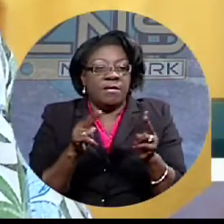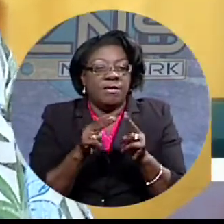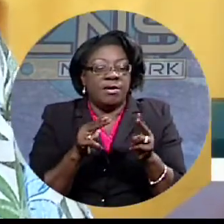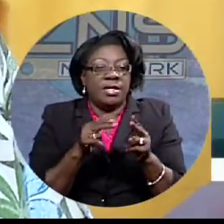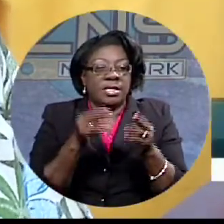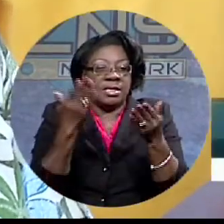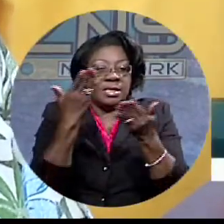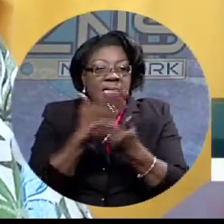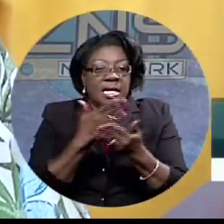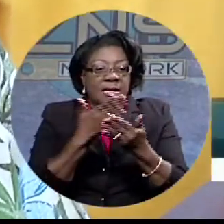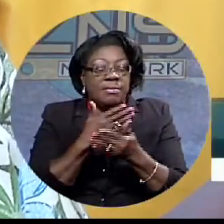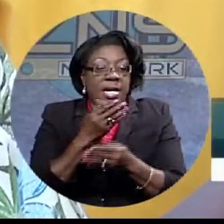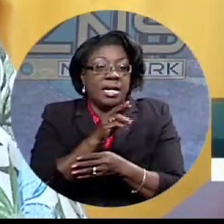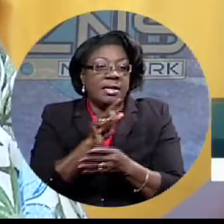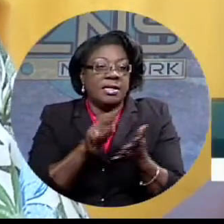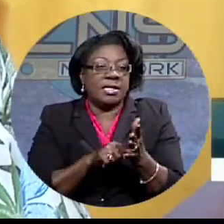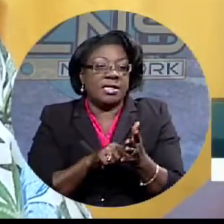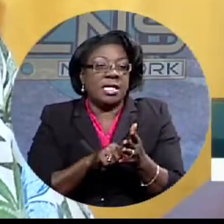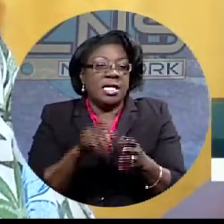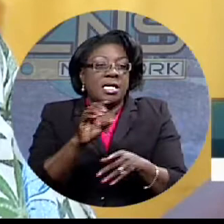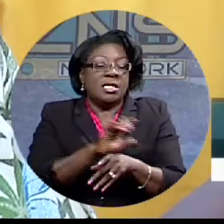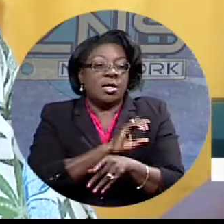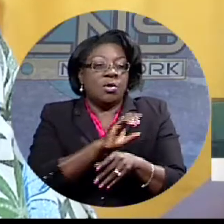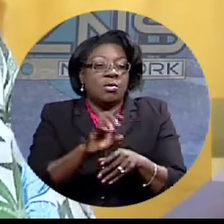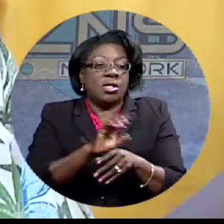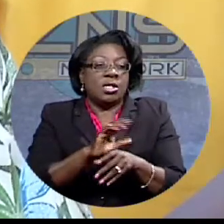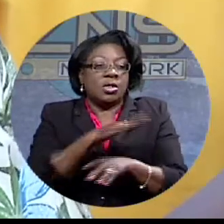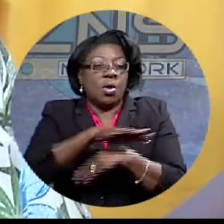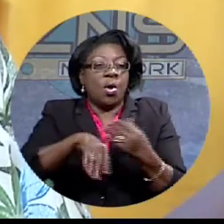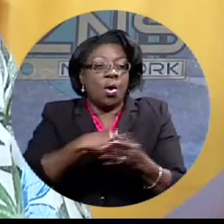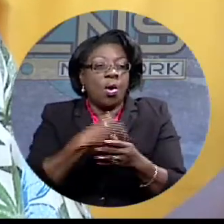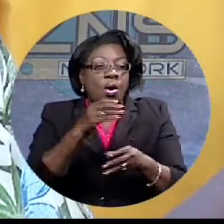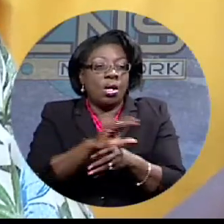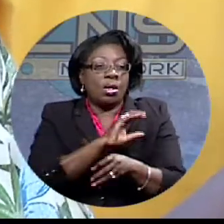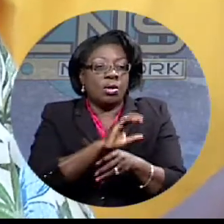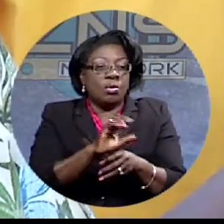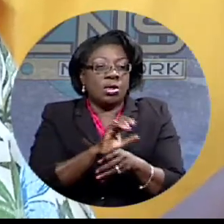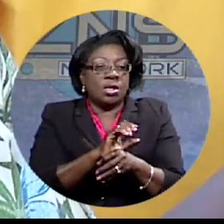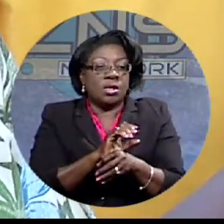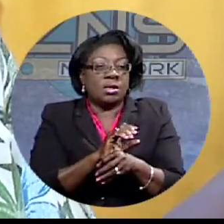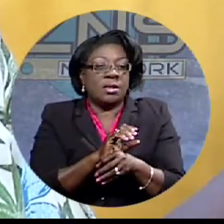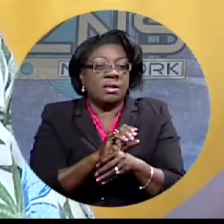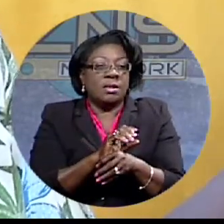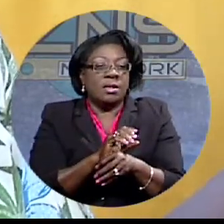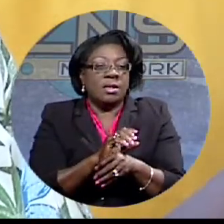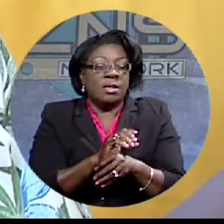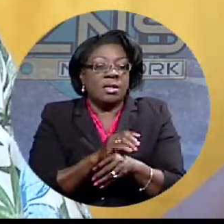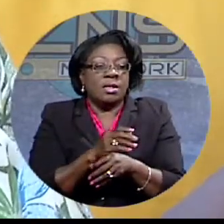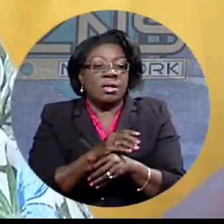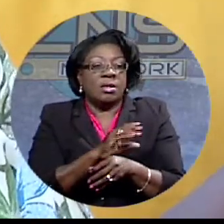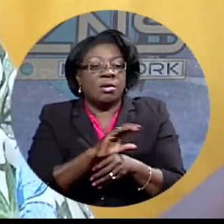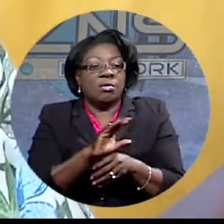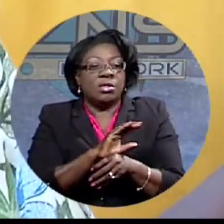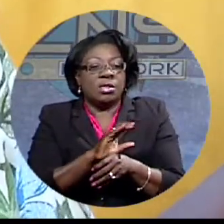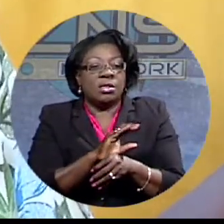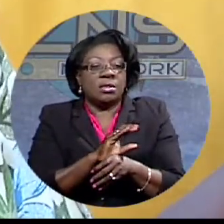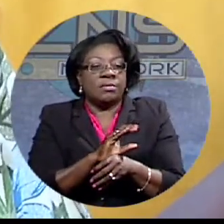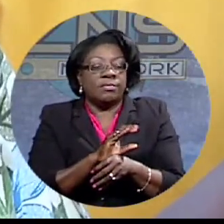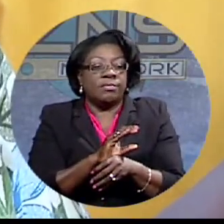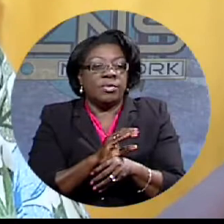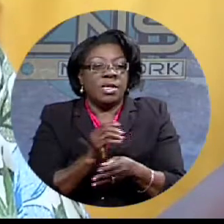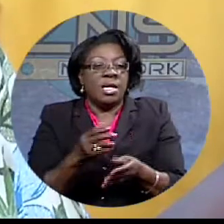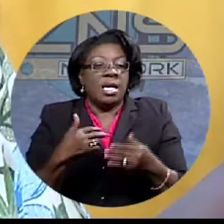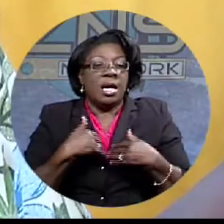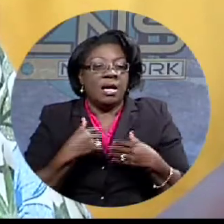because I believe that the coaches and all coaches, I'm not into the side thing, coaches here, coaches who are not here,